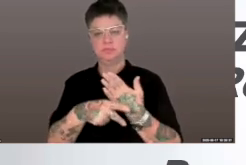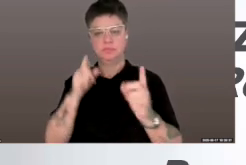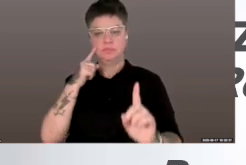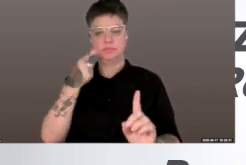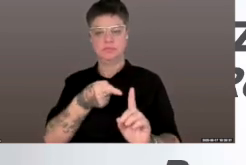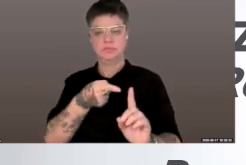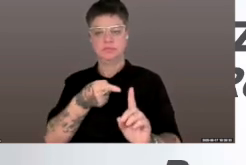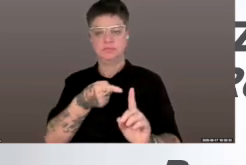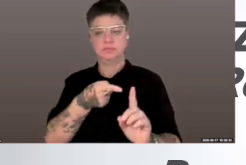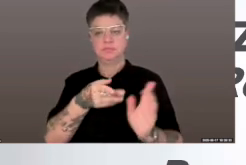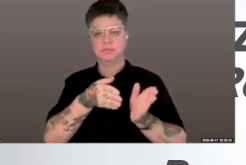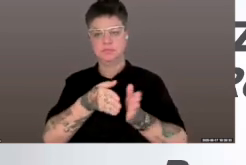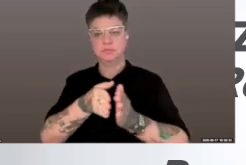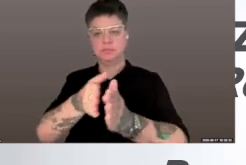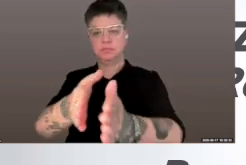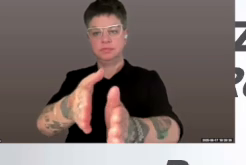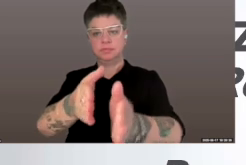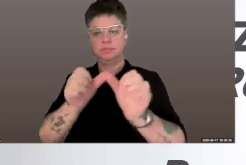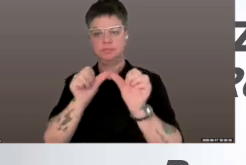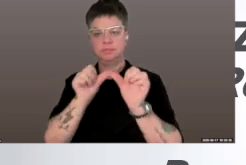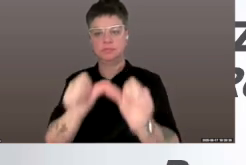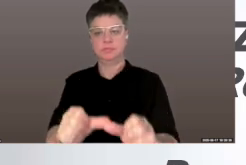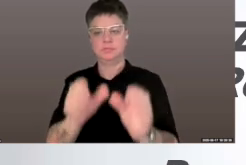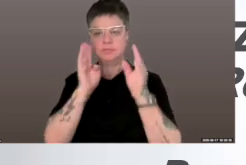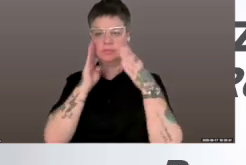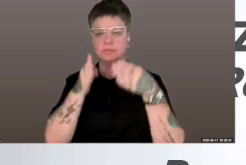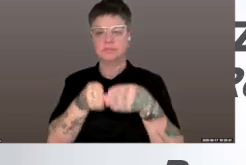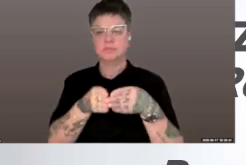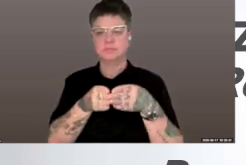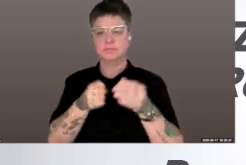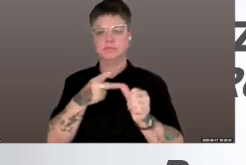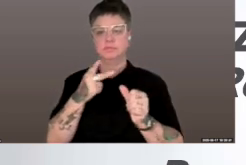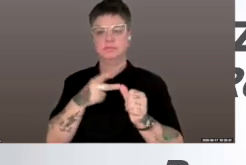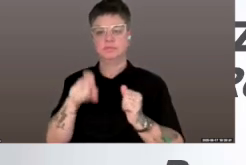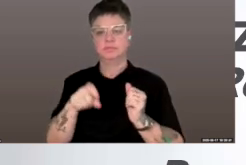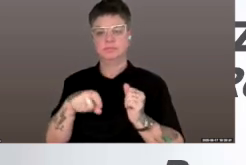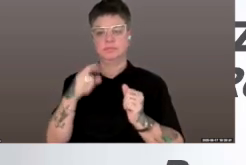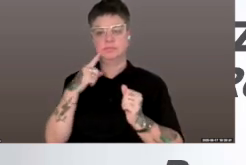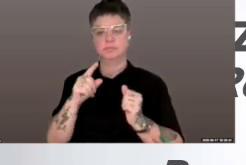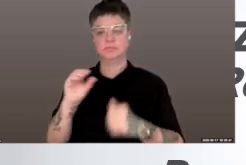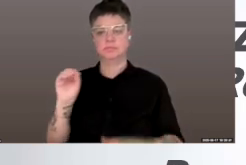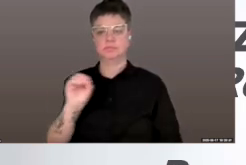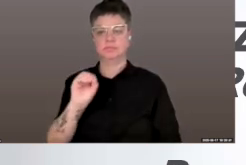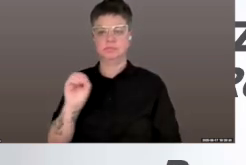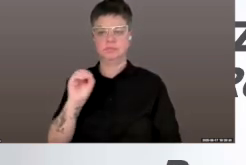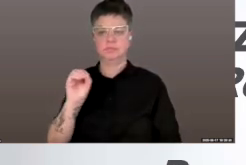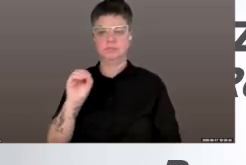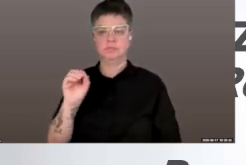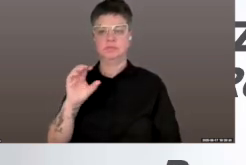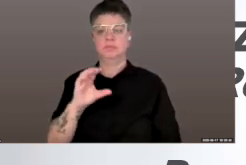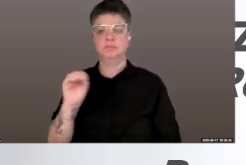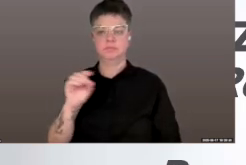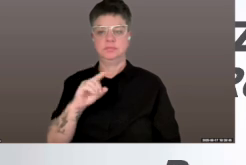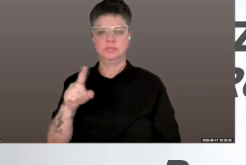opportunities within California. In addition to repair facility vehicle repair diagnosis,